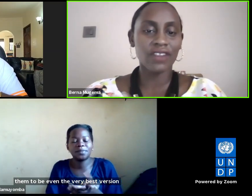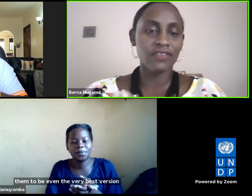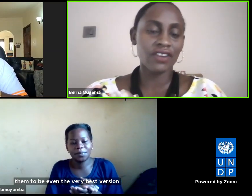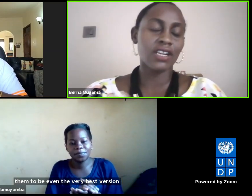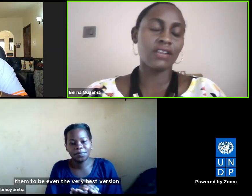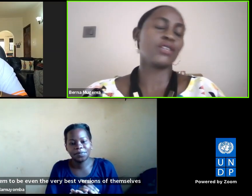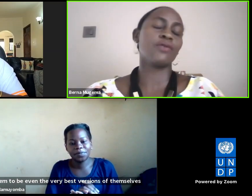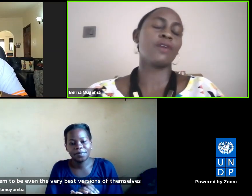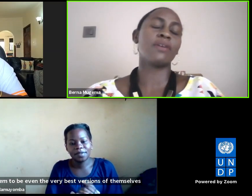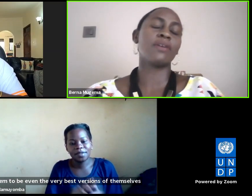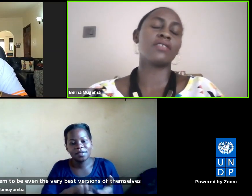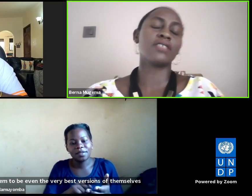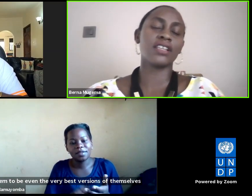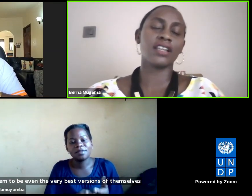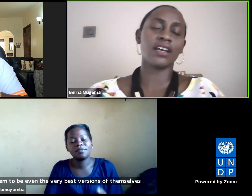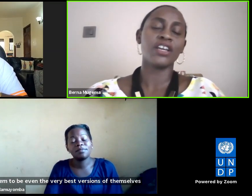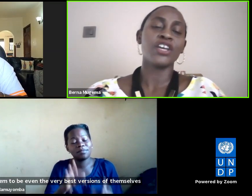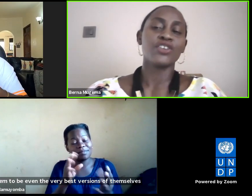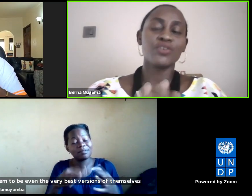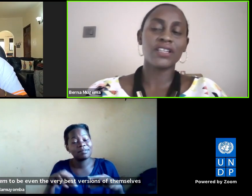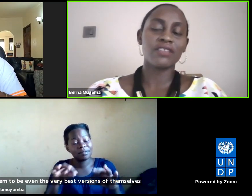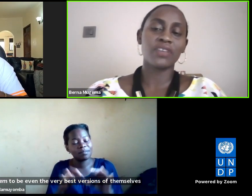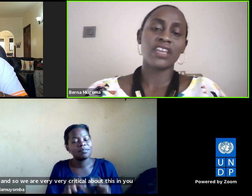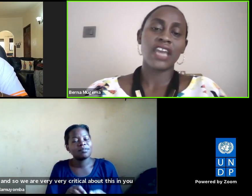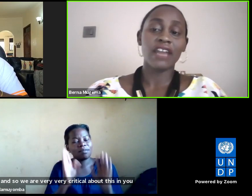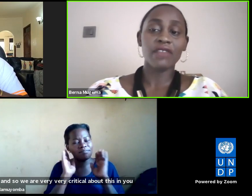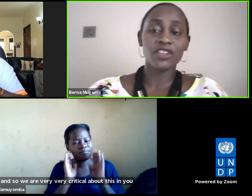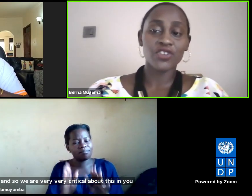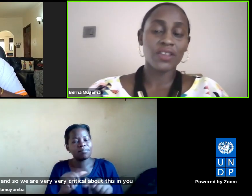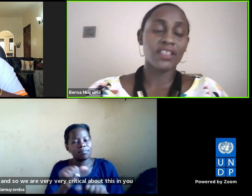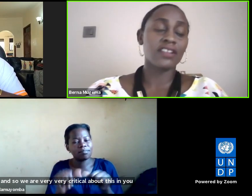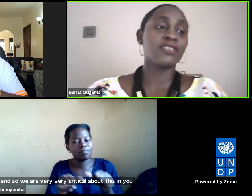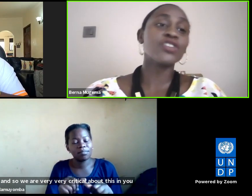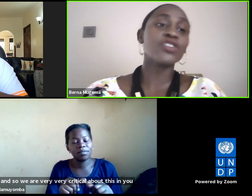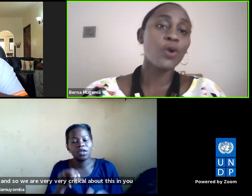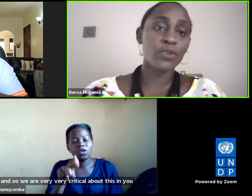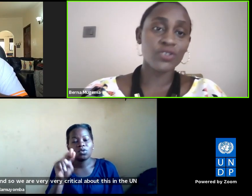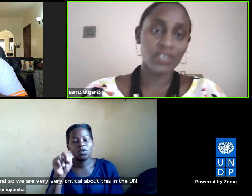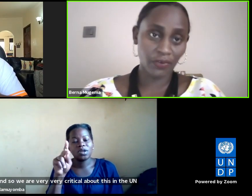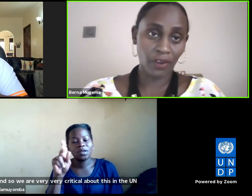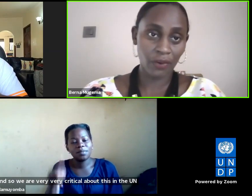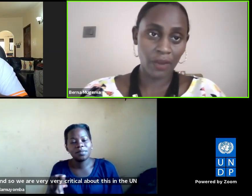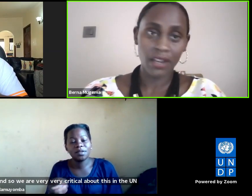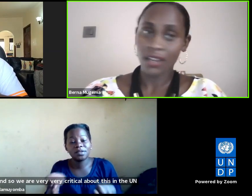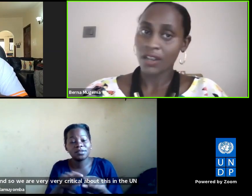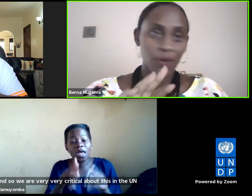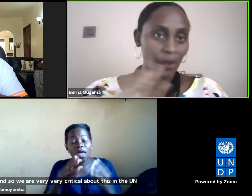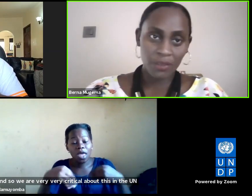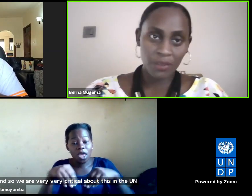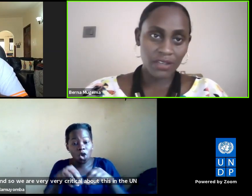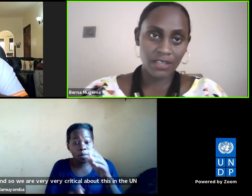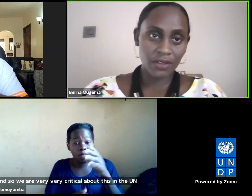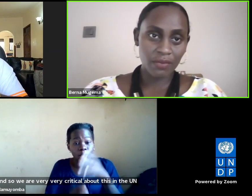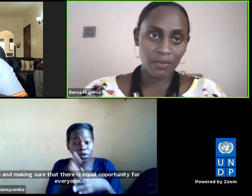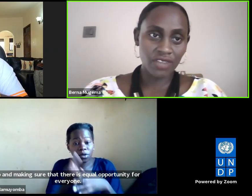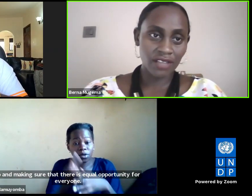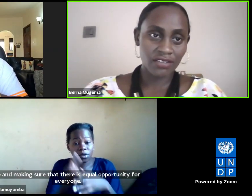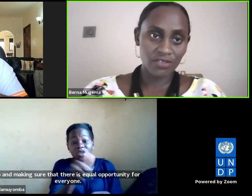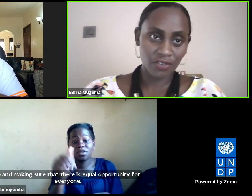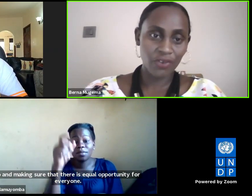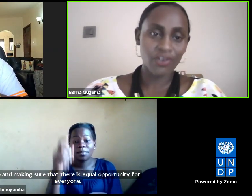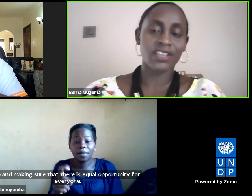are very, very critical about this in UNDP and making sure that there is equal opportunity for everyone. Without a doubt, the